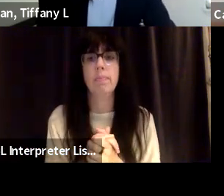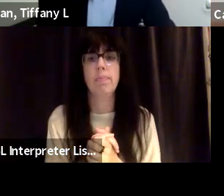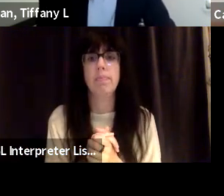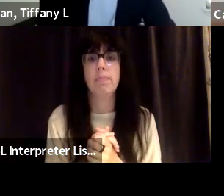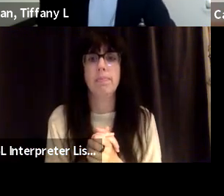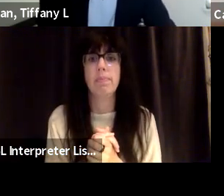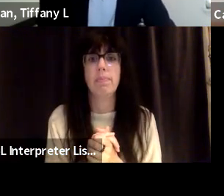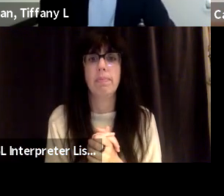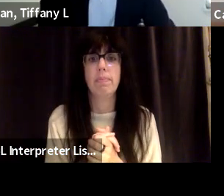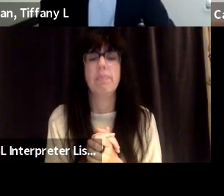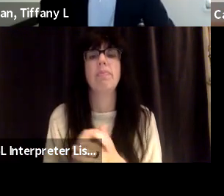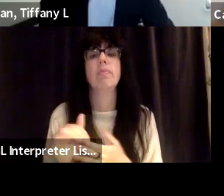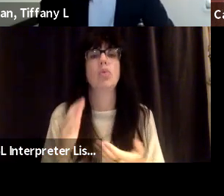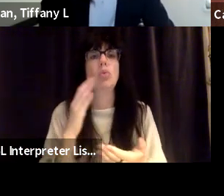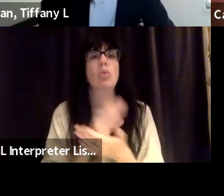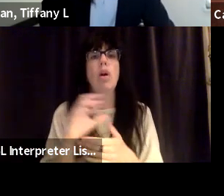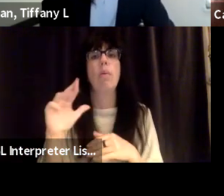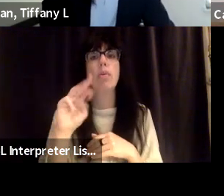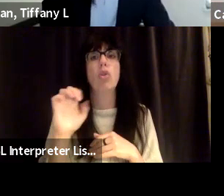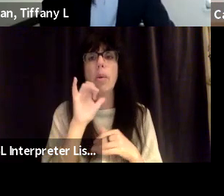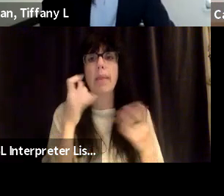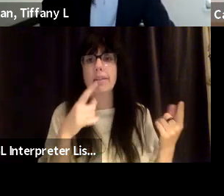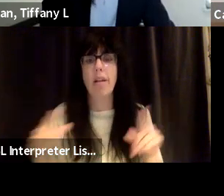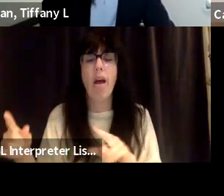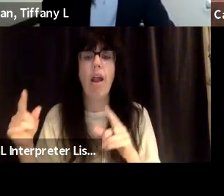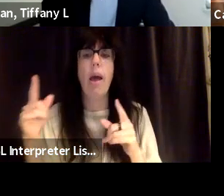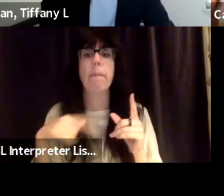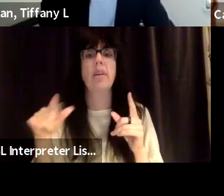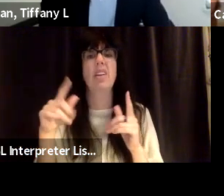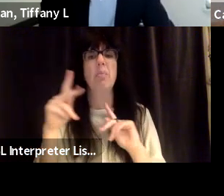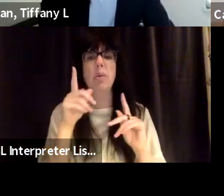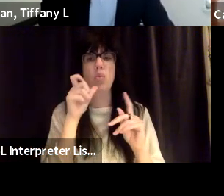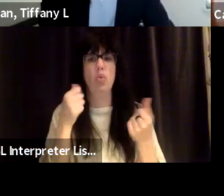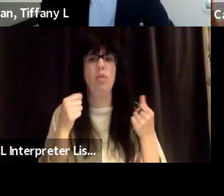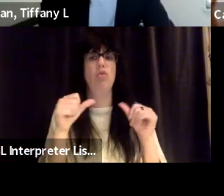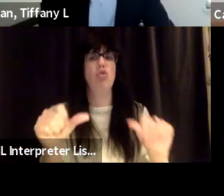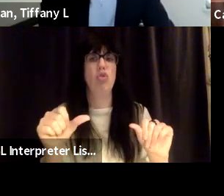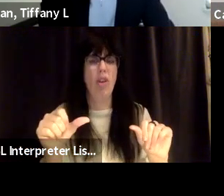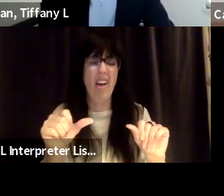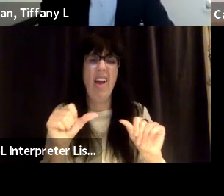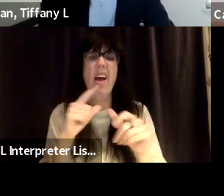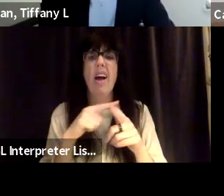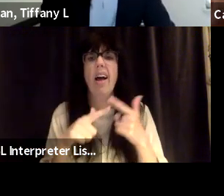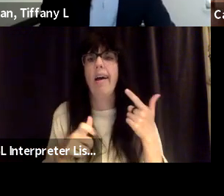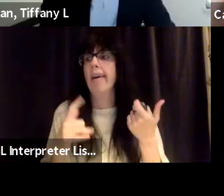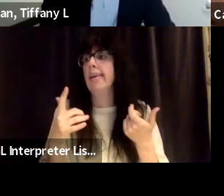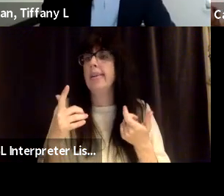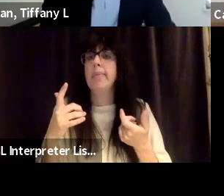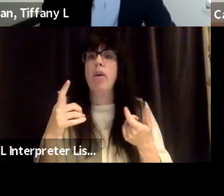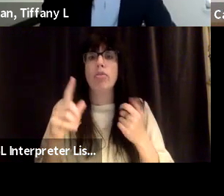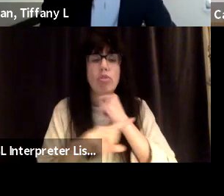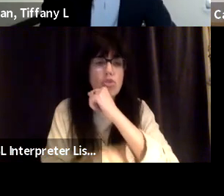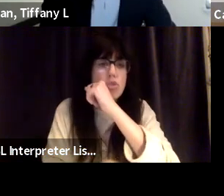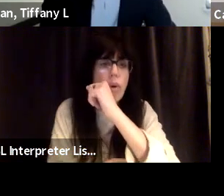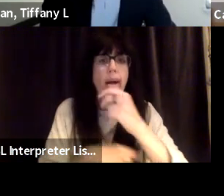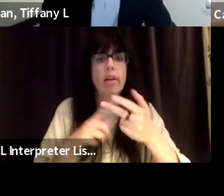the day, you have to stop the crime that's not happening. And everyone in District 22 is also very angry about, for example, farting cars. It's really angry about our trash being picked up. These are